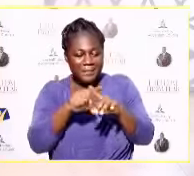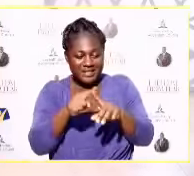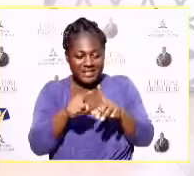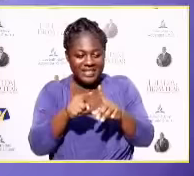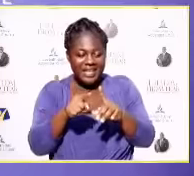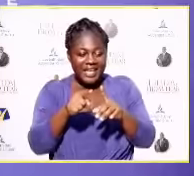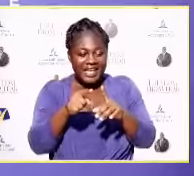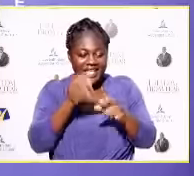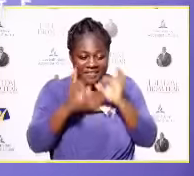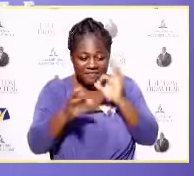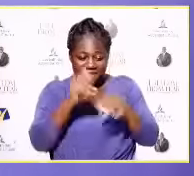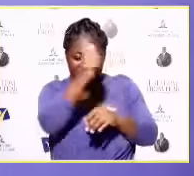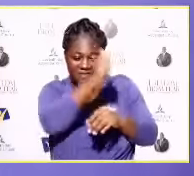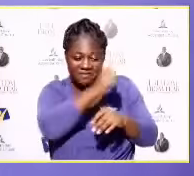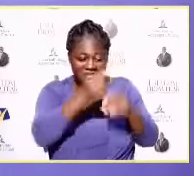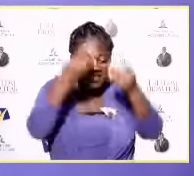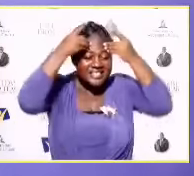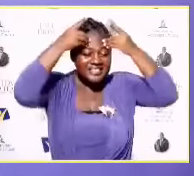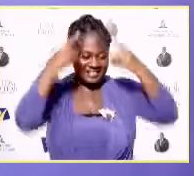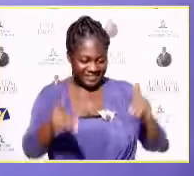Somebody else,